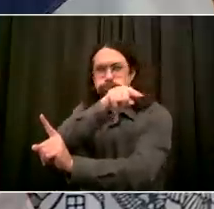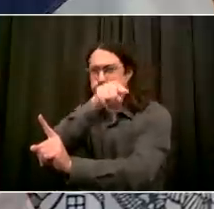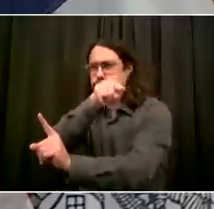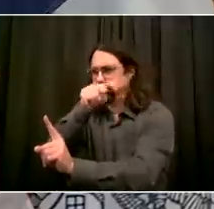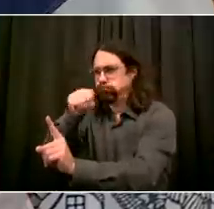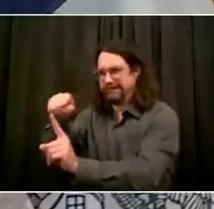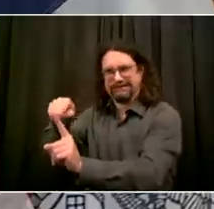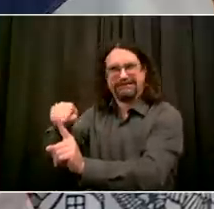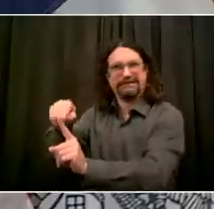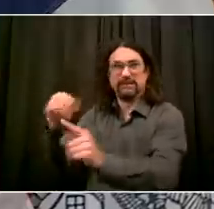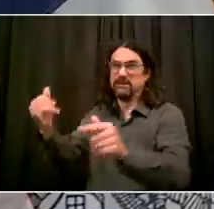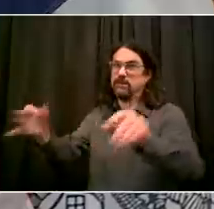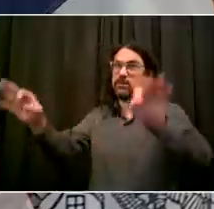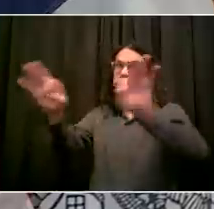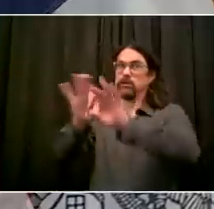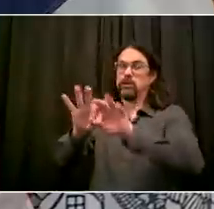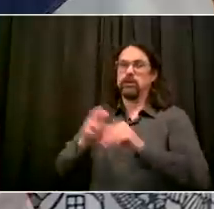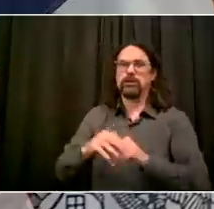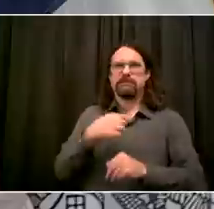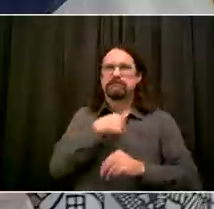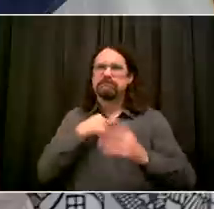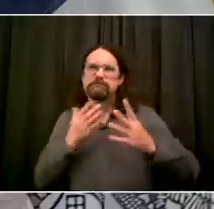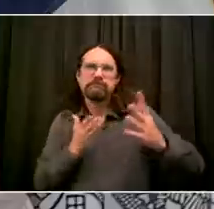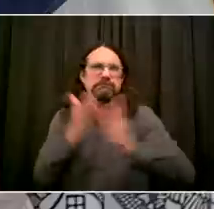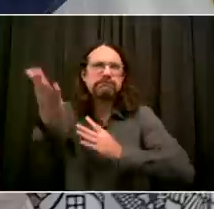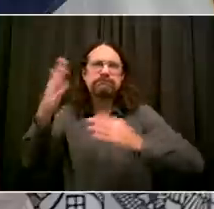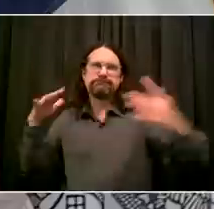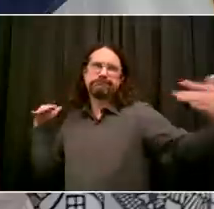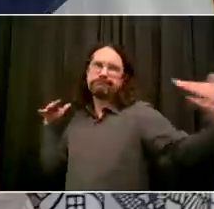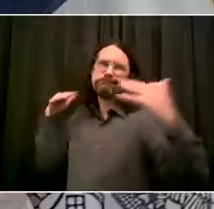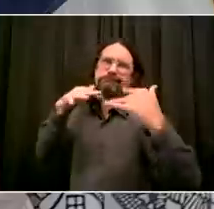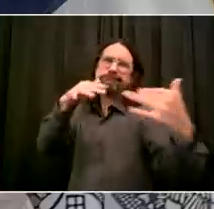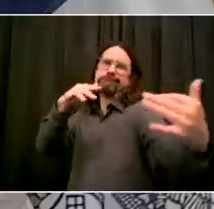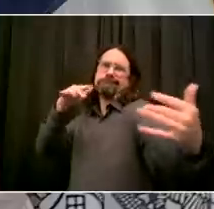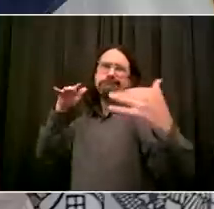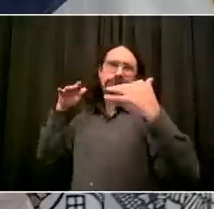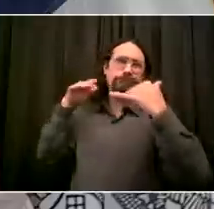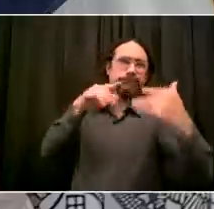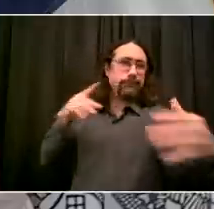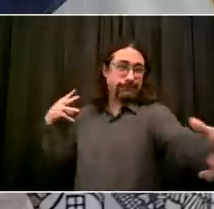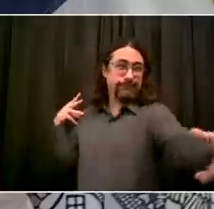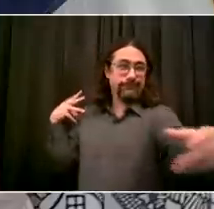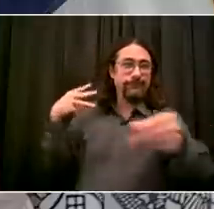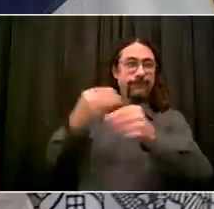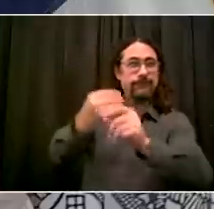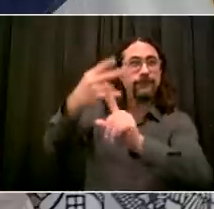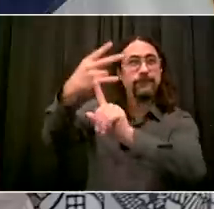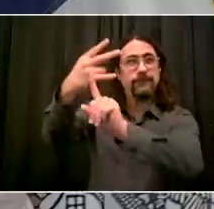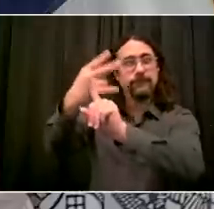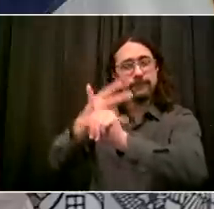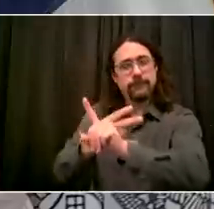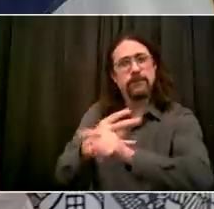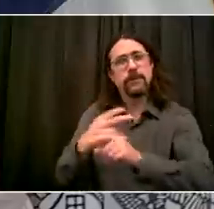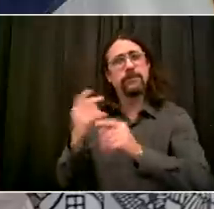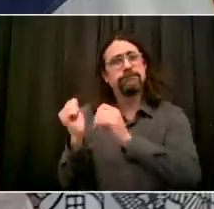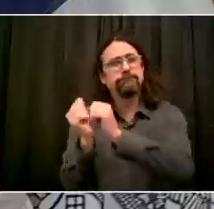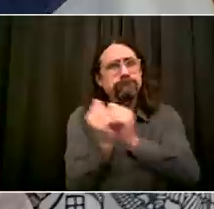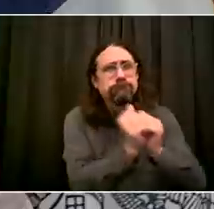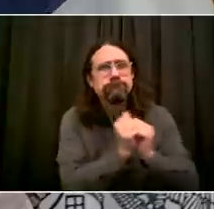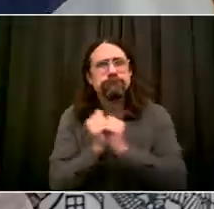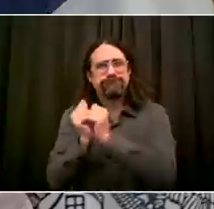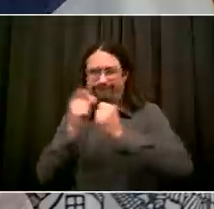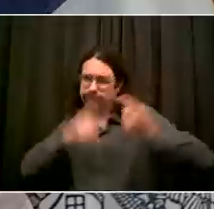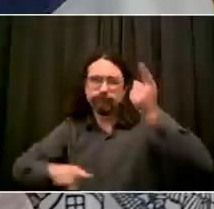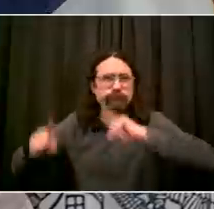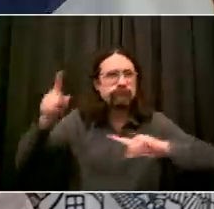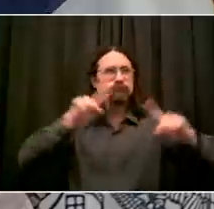struggle, fighting back against the coronavirus consistently. Now we have a challenge. We see a rise in